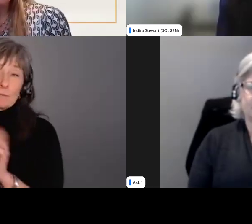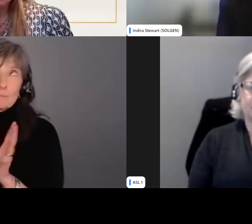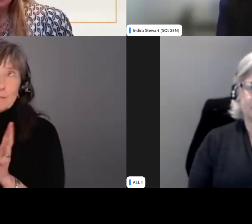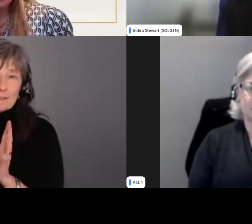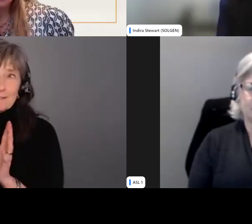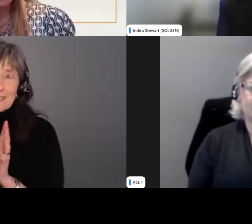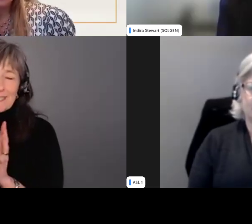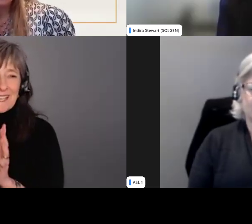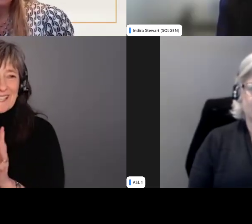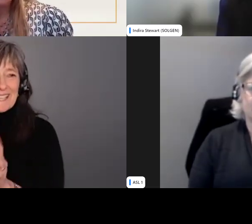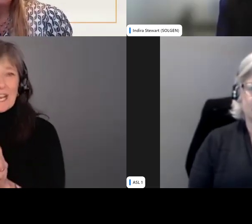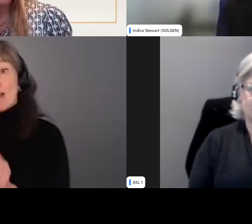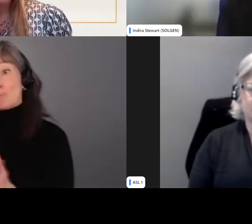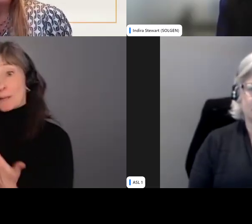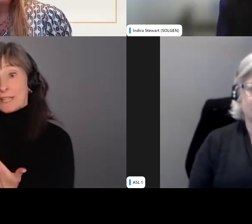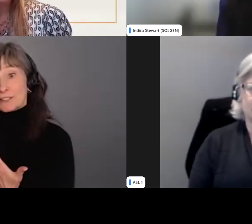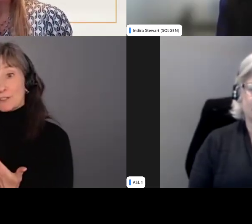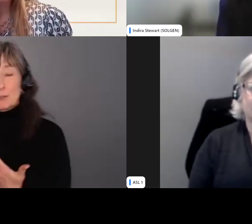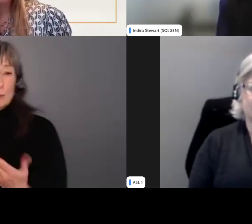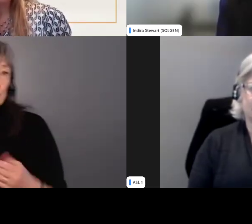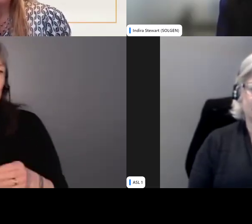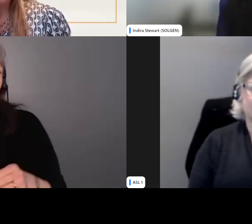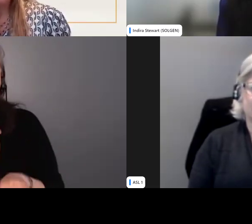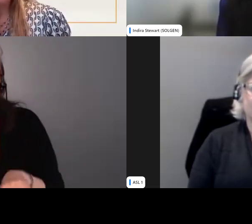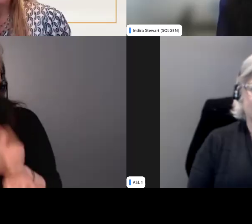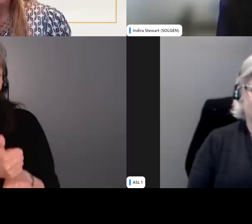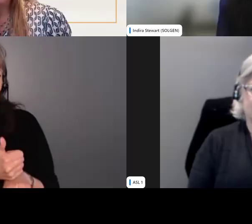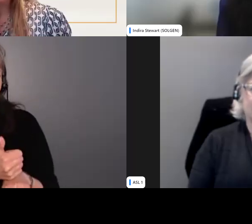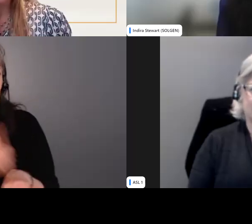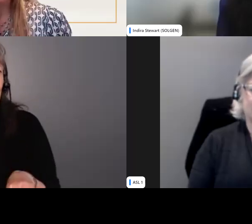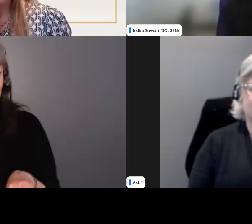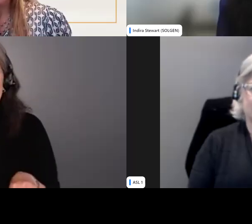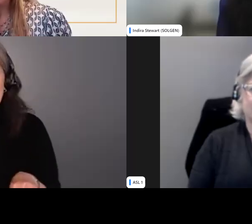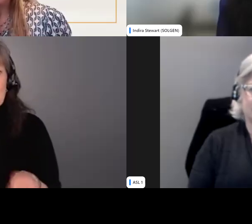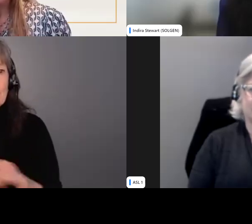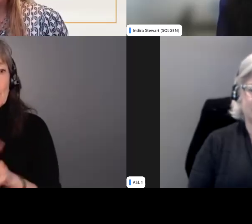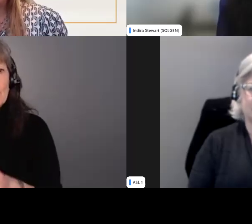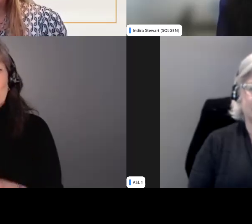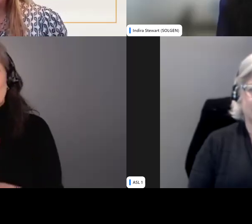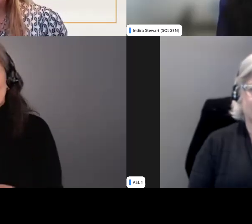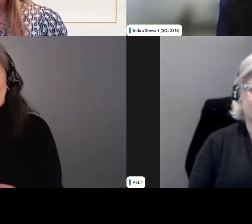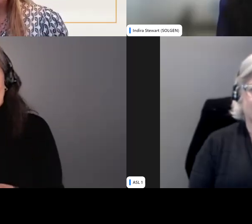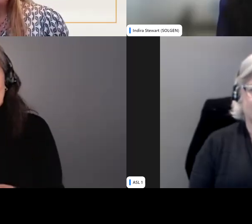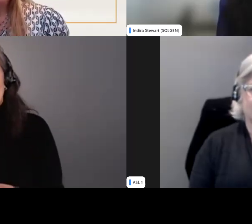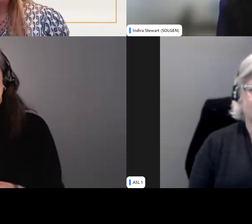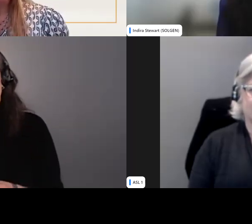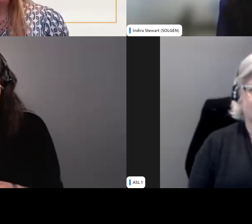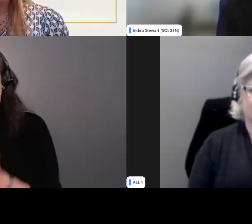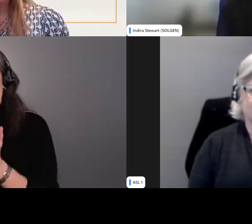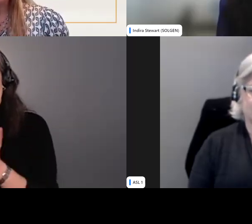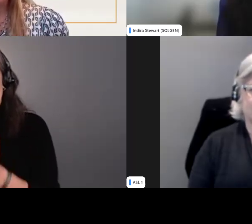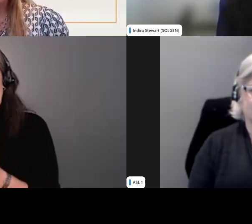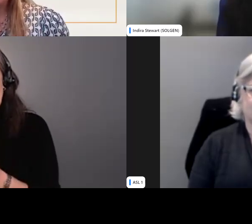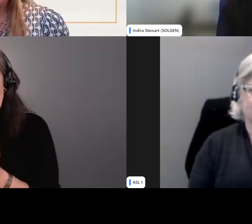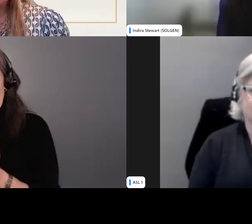implementing some of the recommendations that have come forward from that Ryan and Ryan inquiry. And we've been doing so. And part of